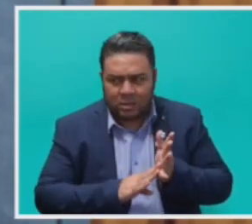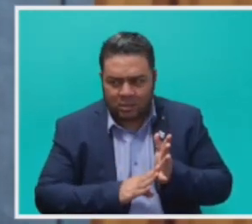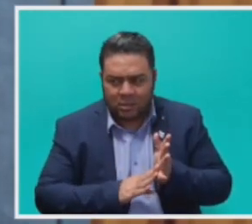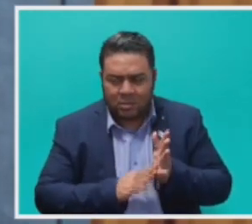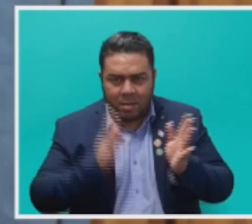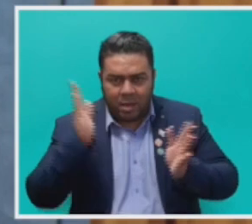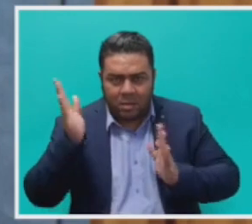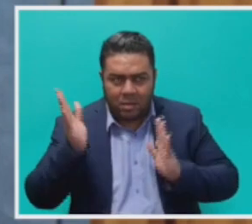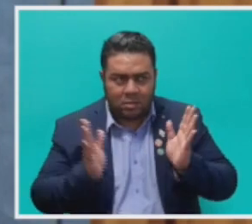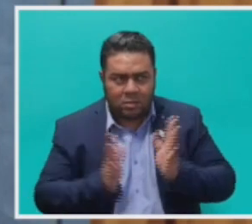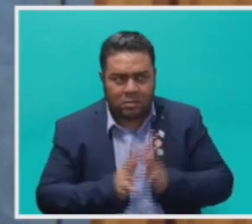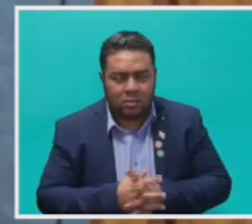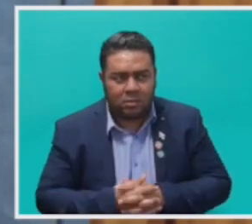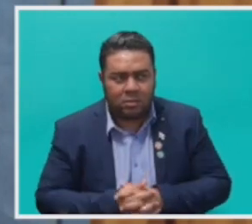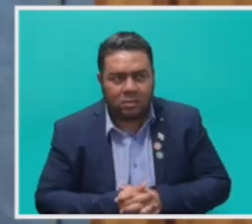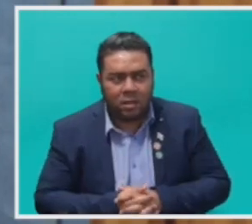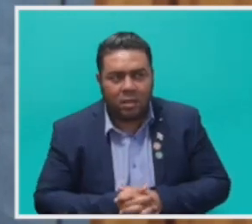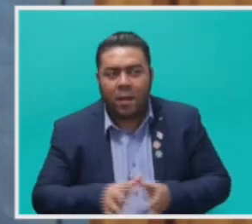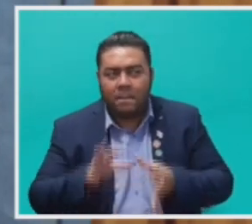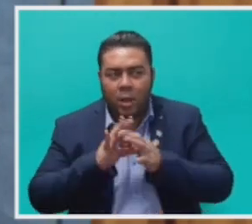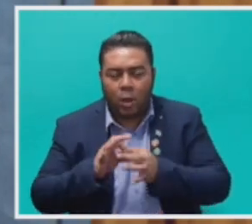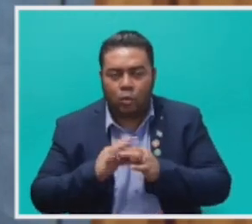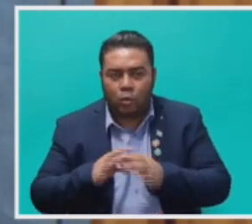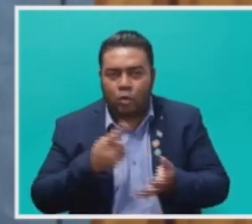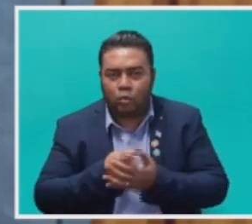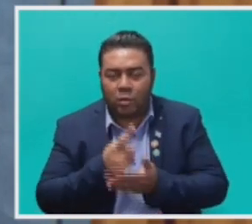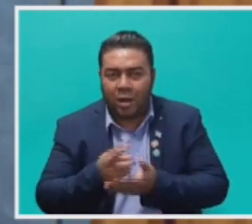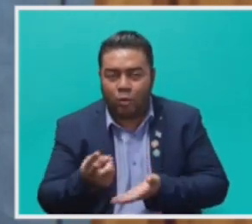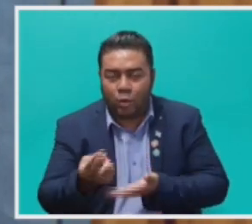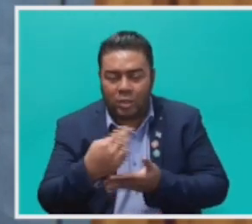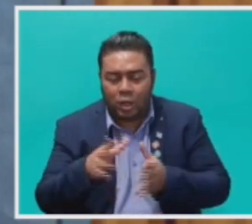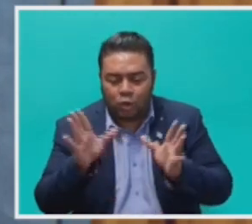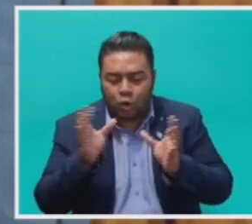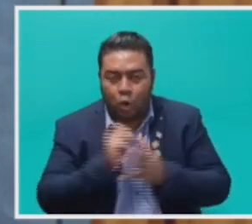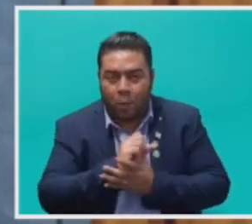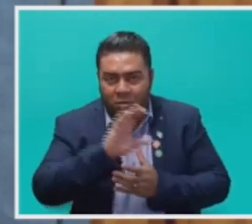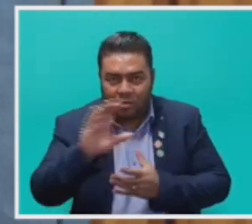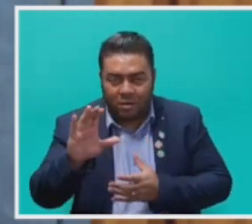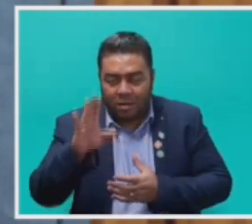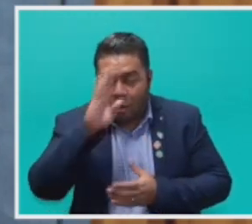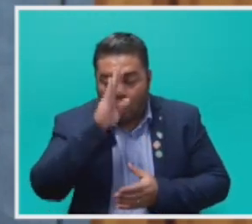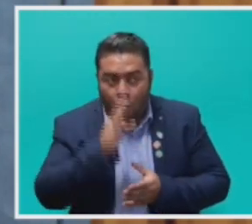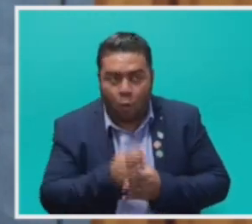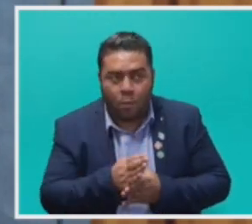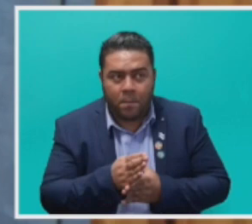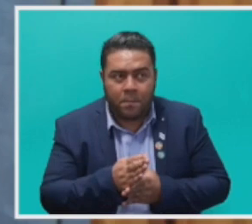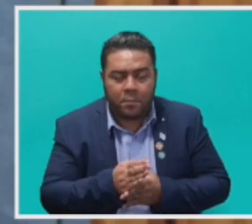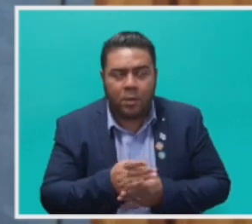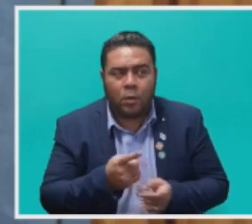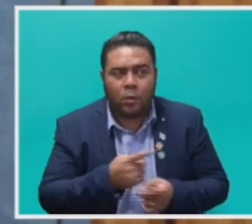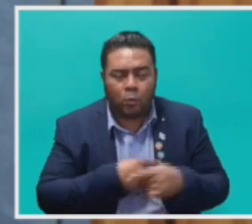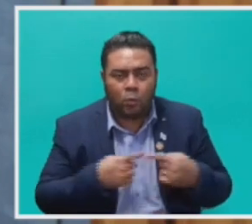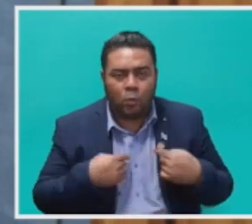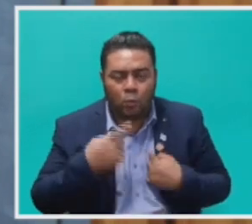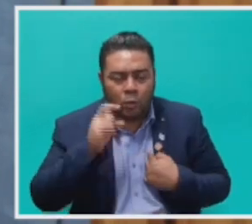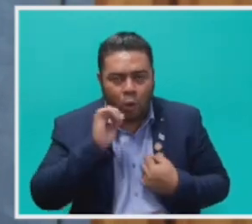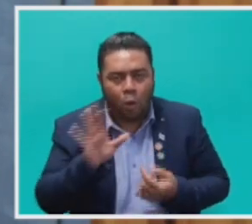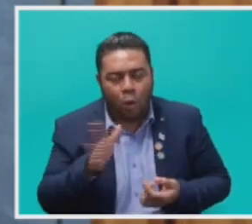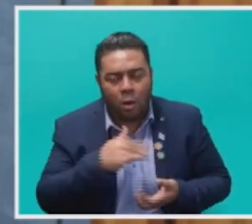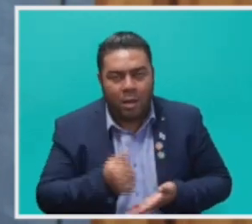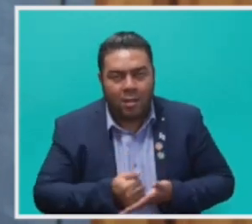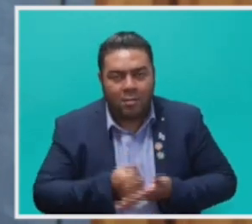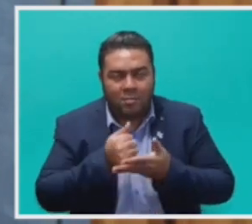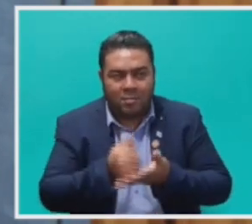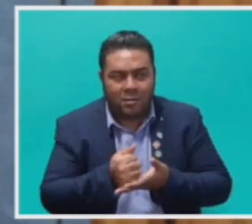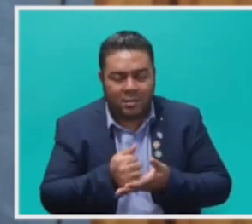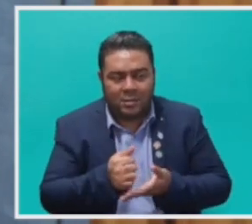not belong here. They belong to the Truth and Reconciliation Commission that I hope we will all endorse and support.